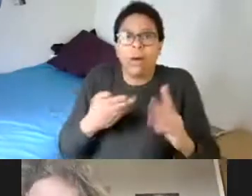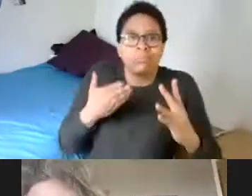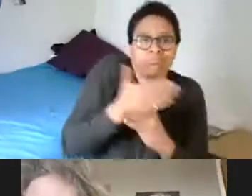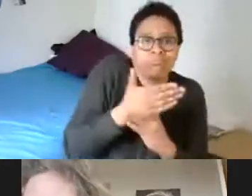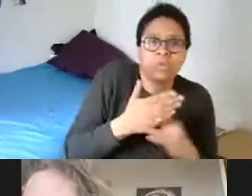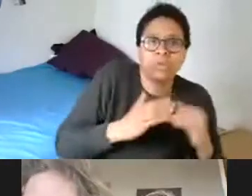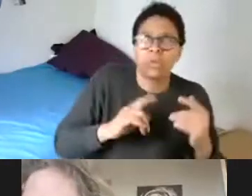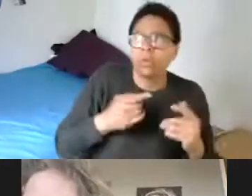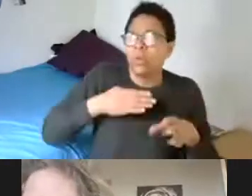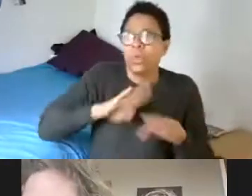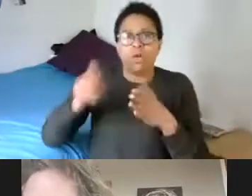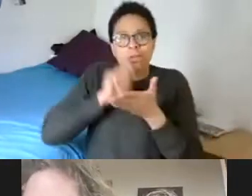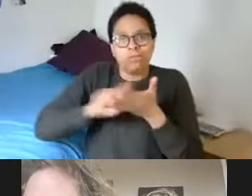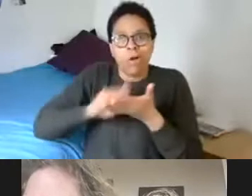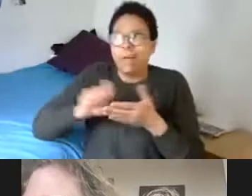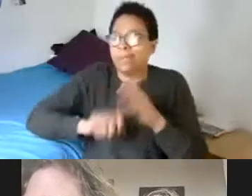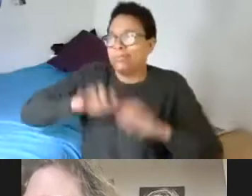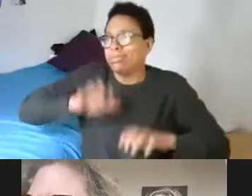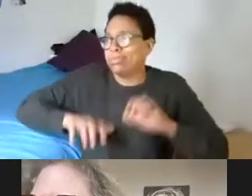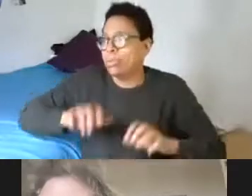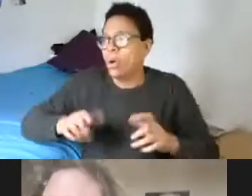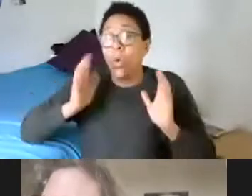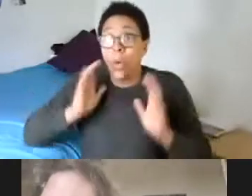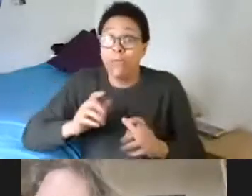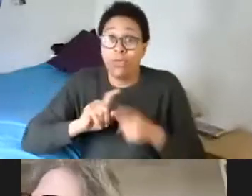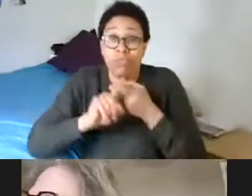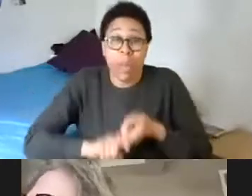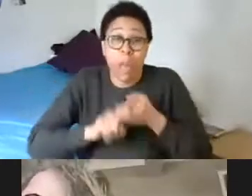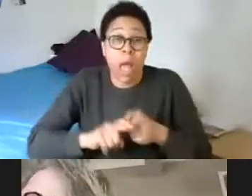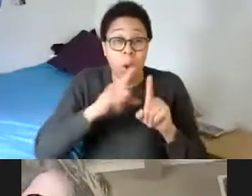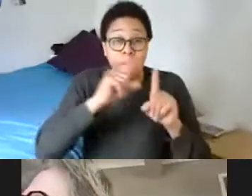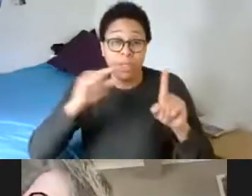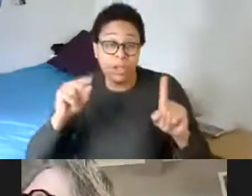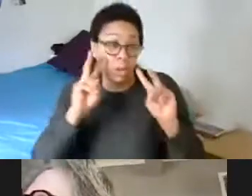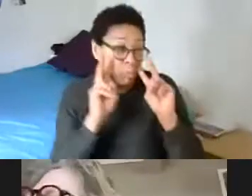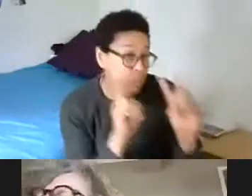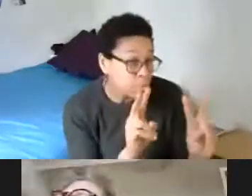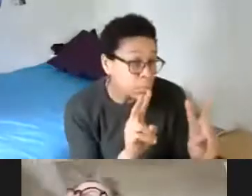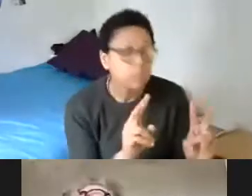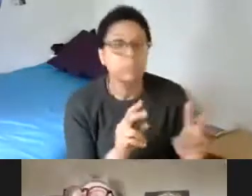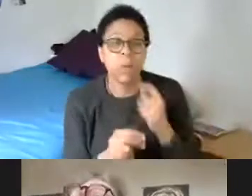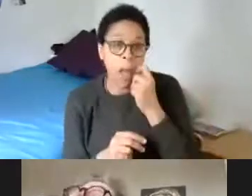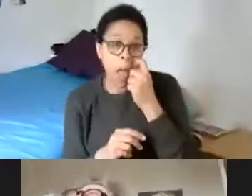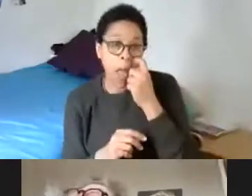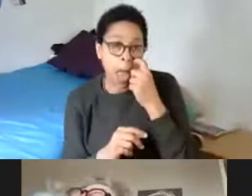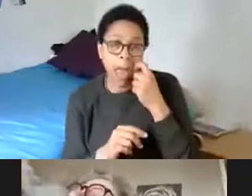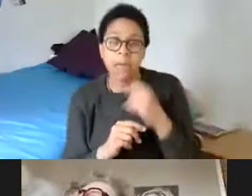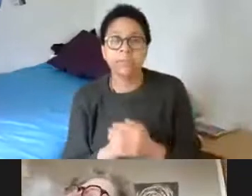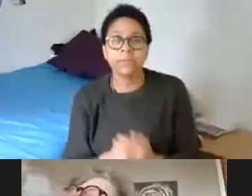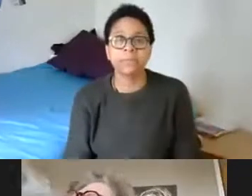the collection. We're having to be very reliant on the digitized images ourselves as well. So I think that's